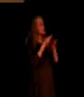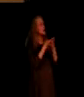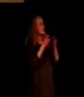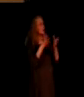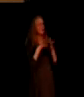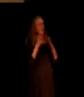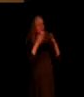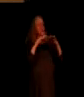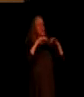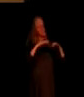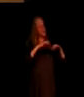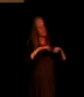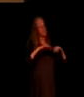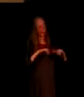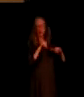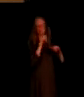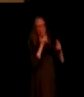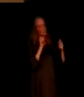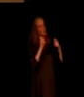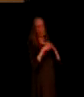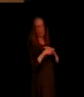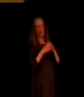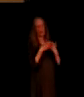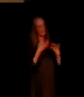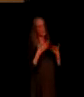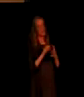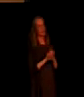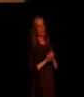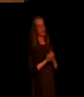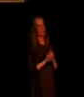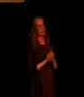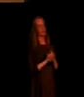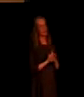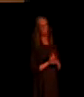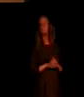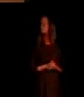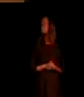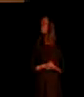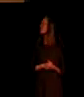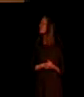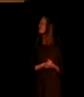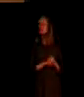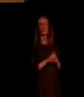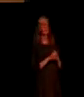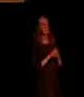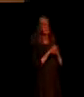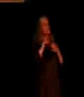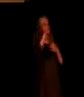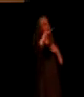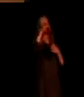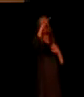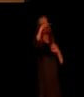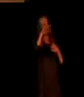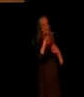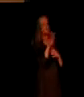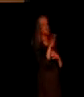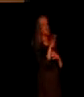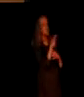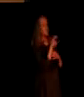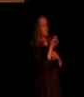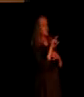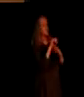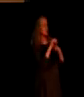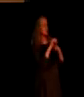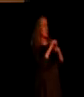breakdown hasn't changed a whole lot. You'll notice that space operations about $4 billion, including